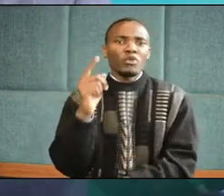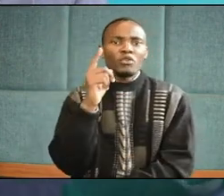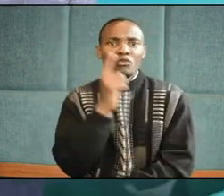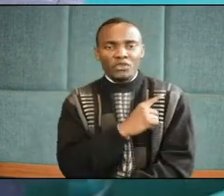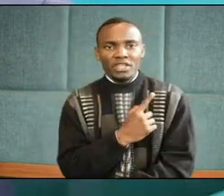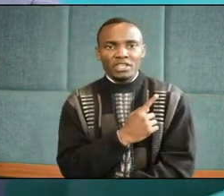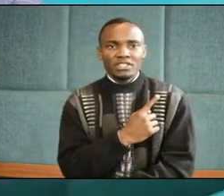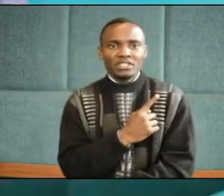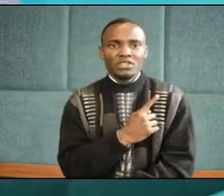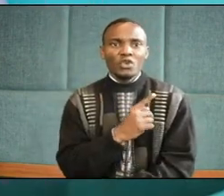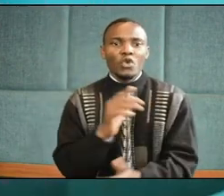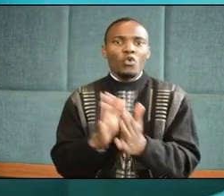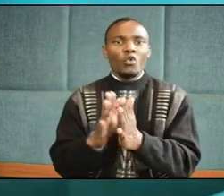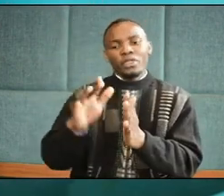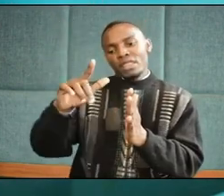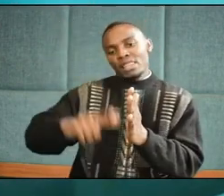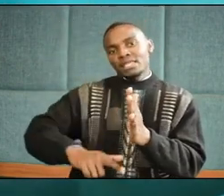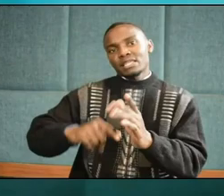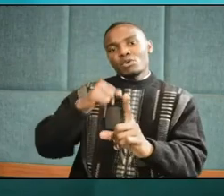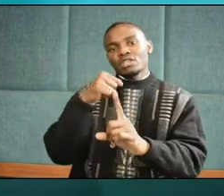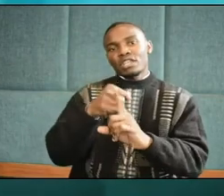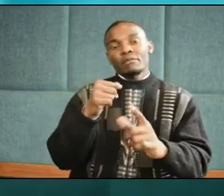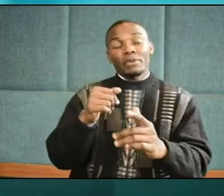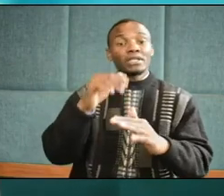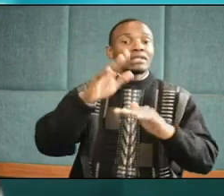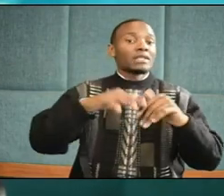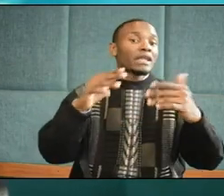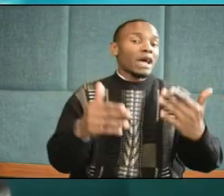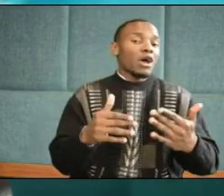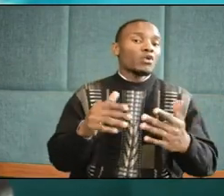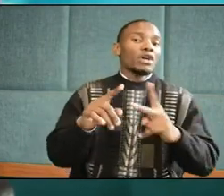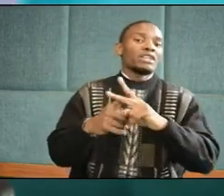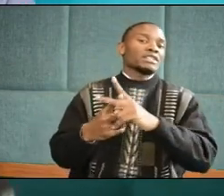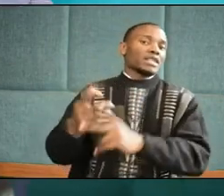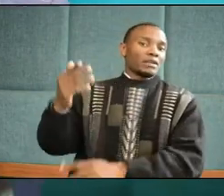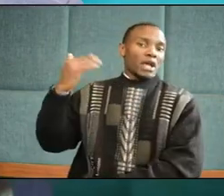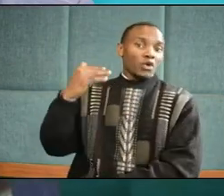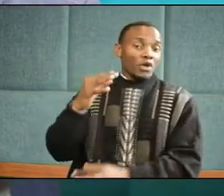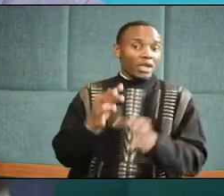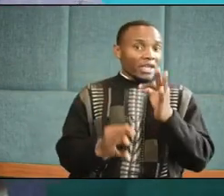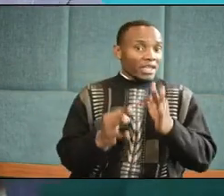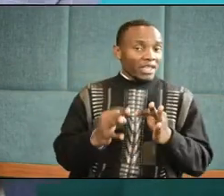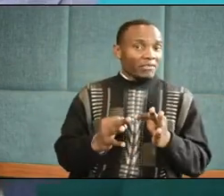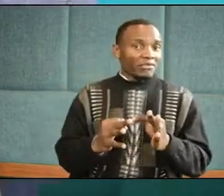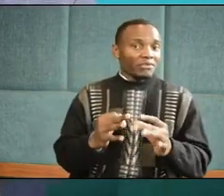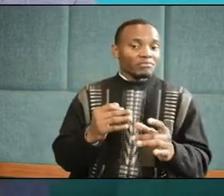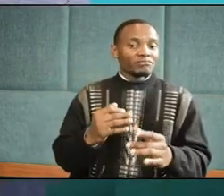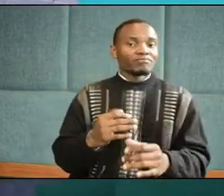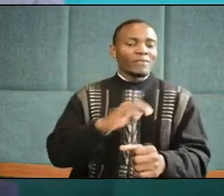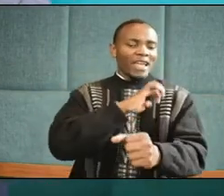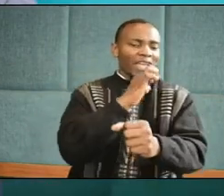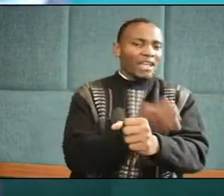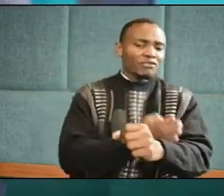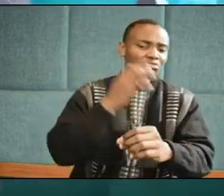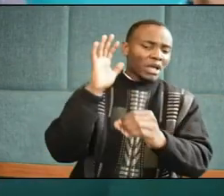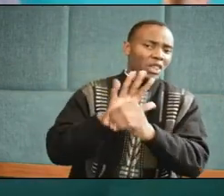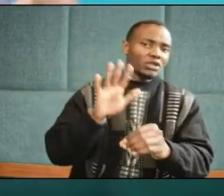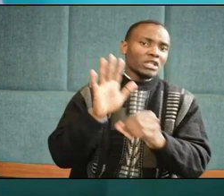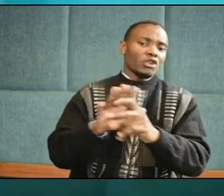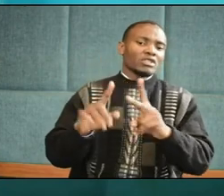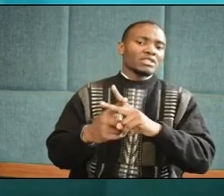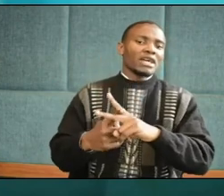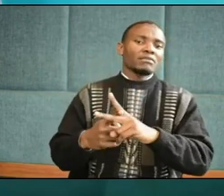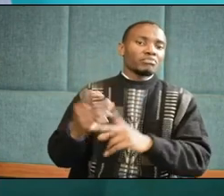lesser impact than the way it began. If it began with a lot of effort and people